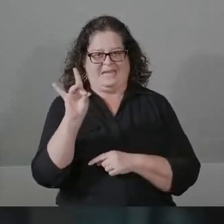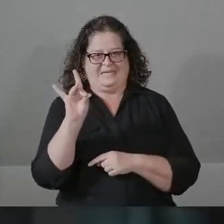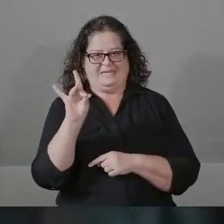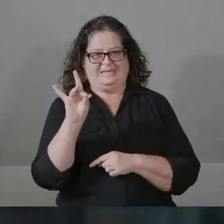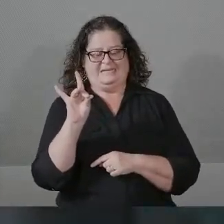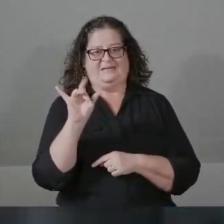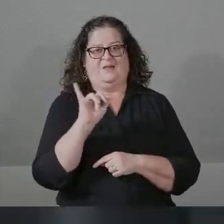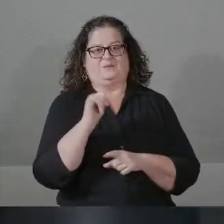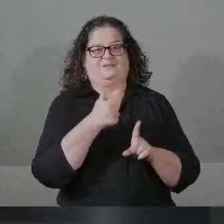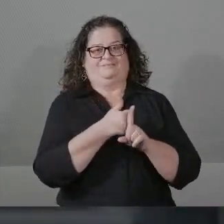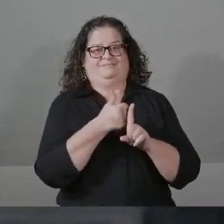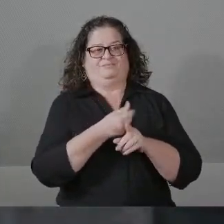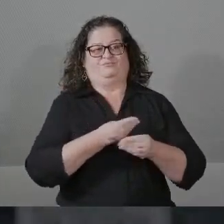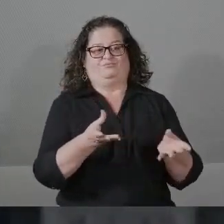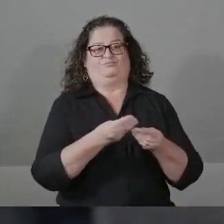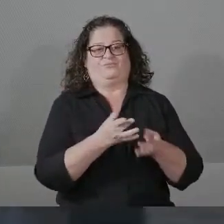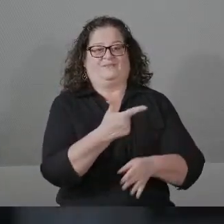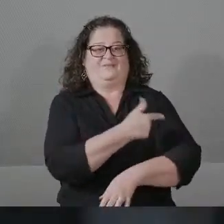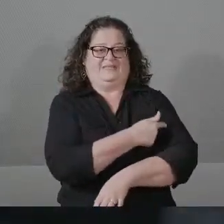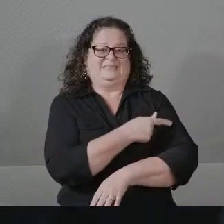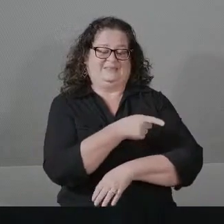vaccinators.